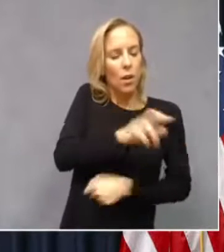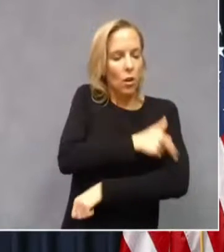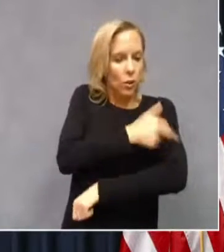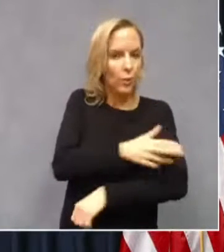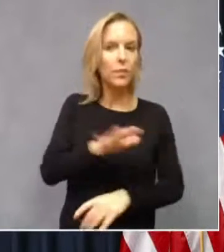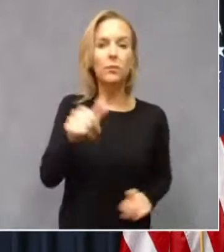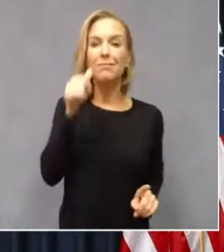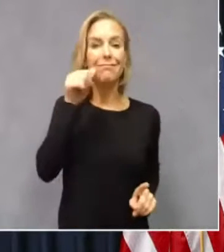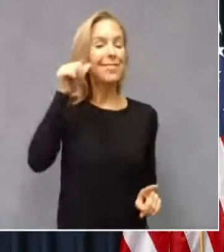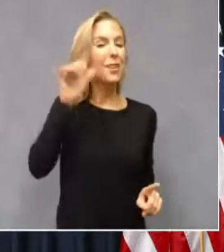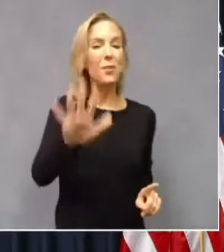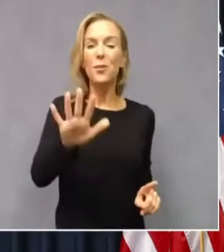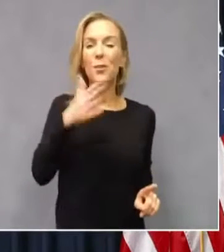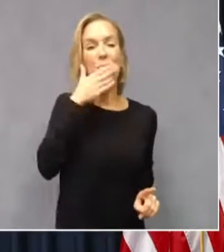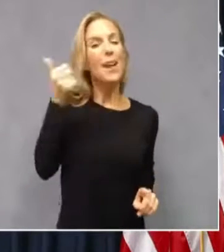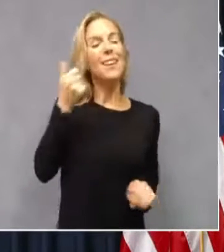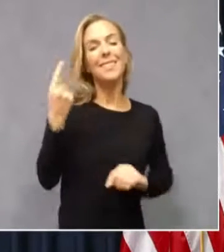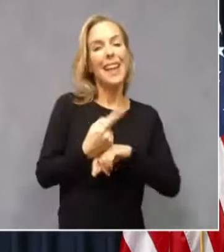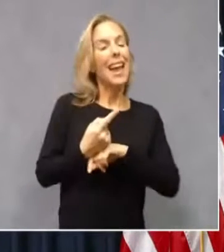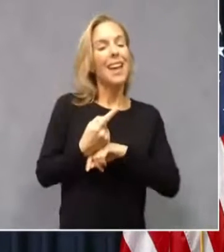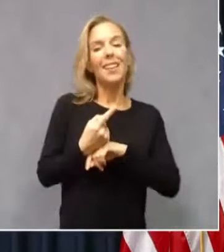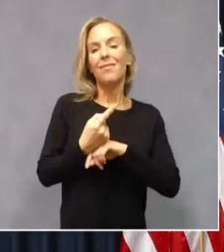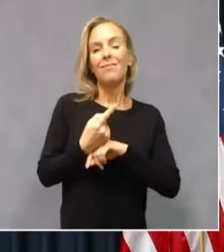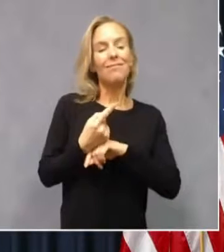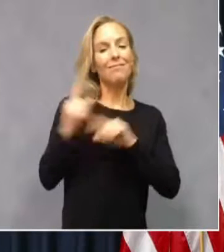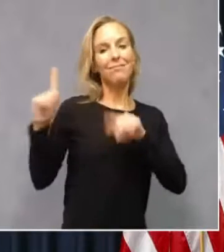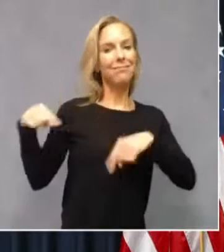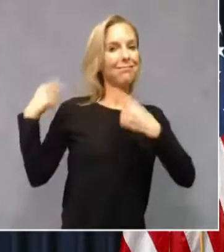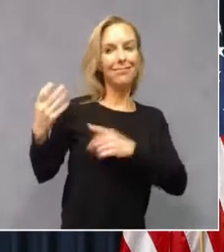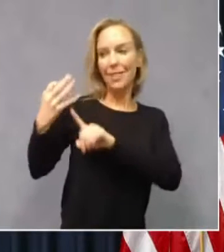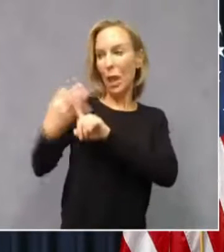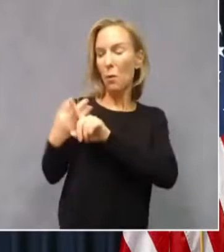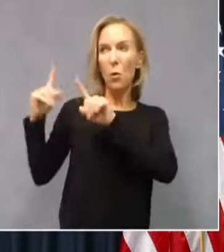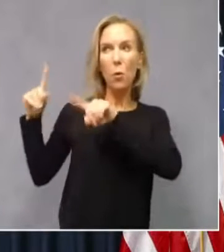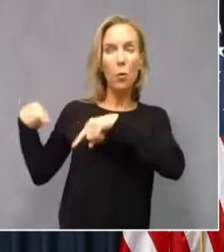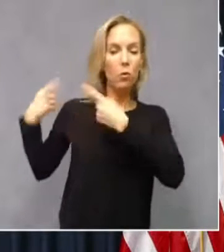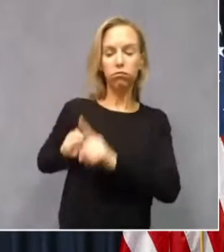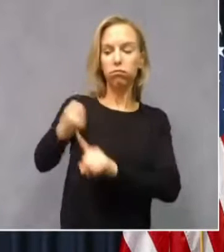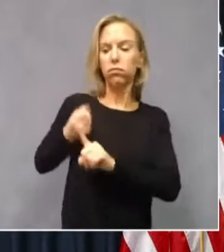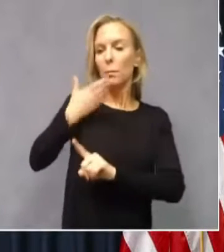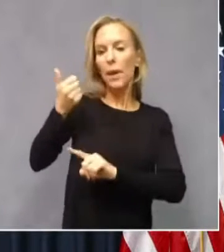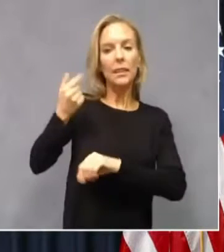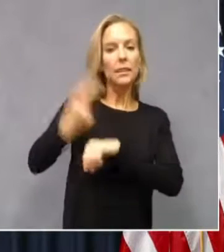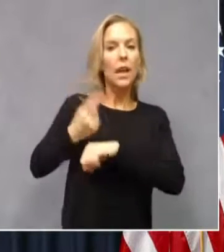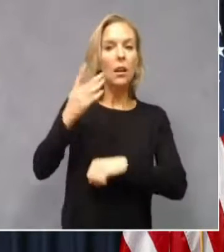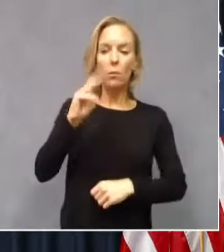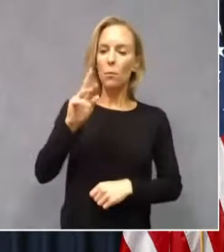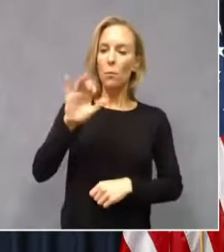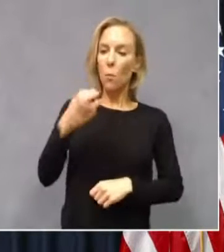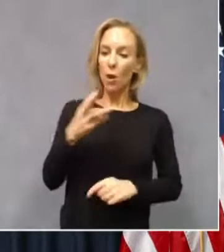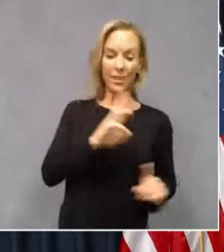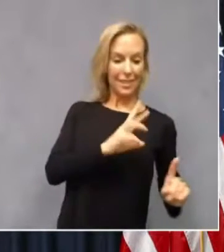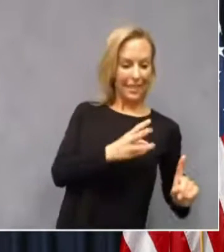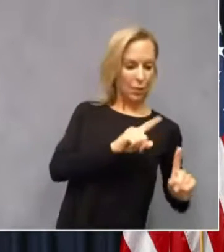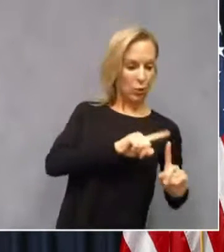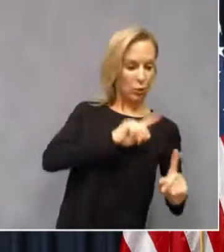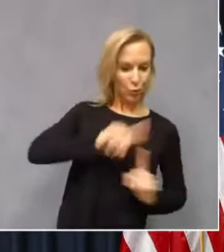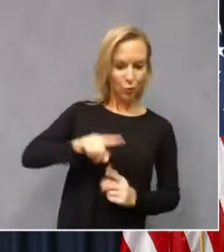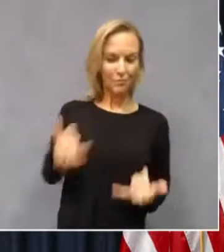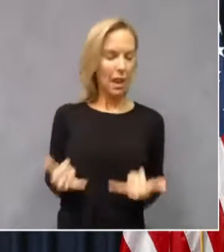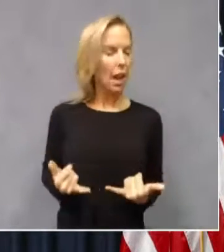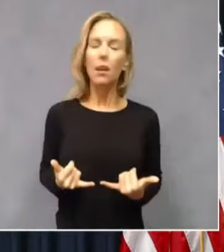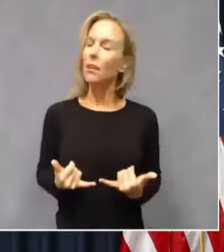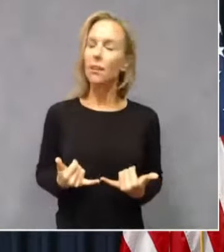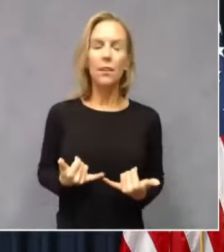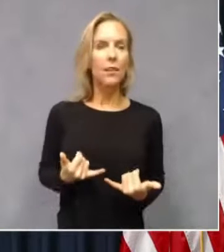had in 9 months. Best day since March the 6th, and today feels just as good. Doesn't mean we